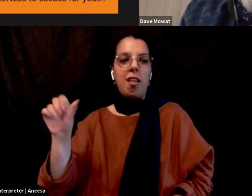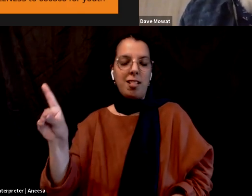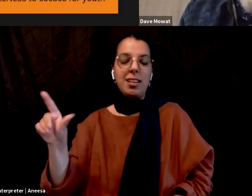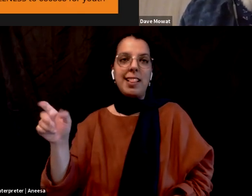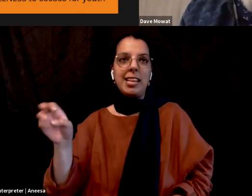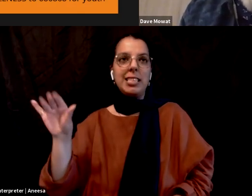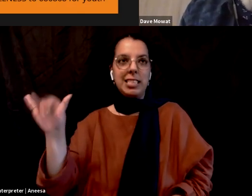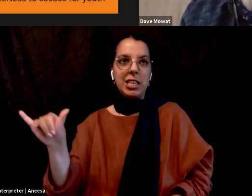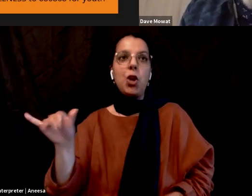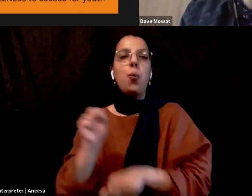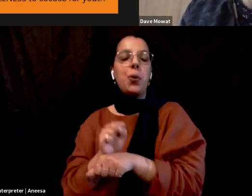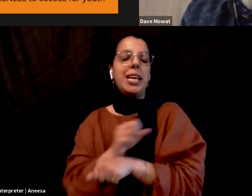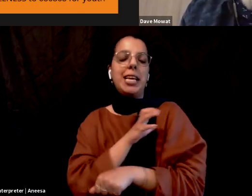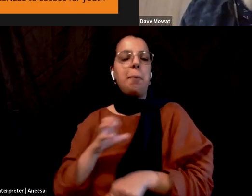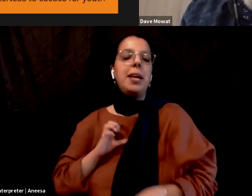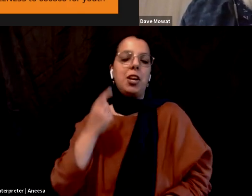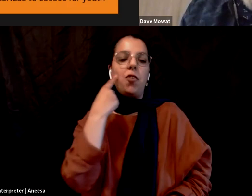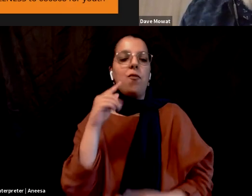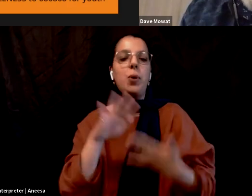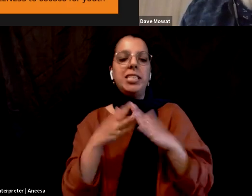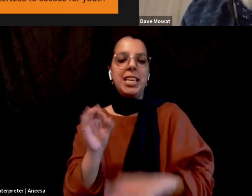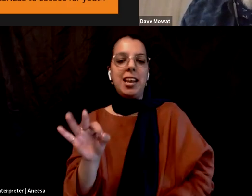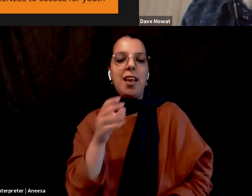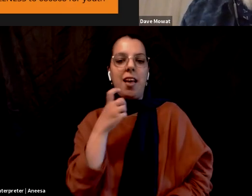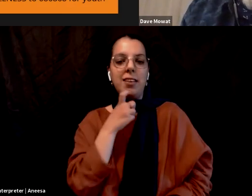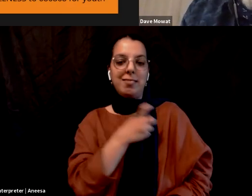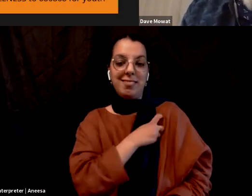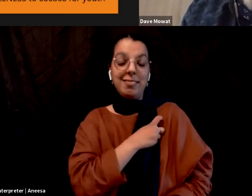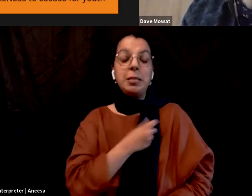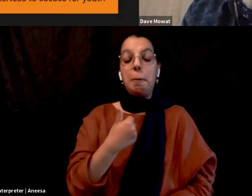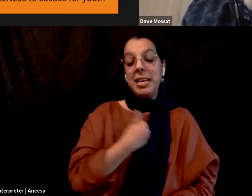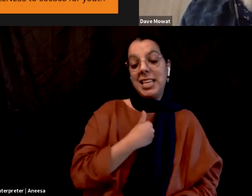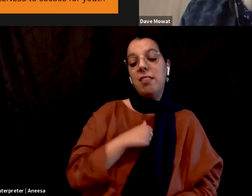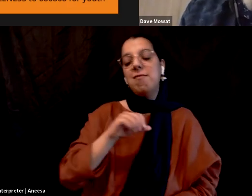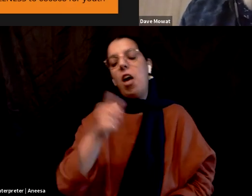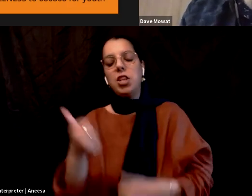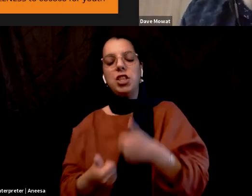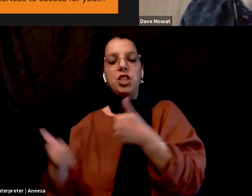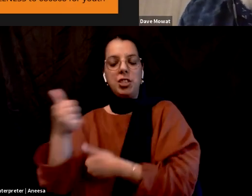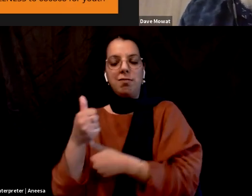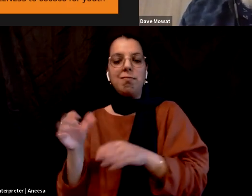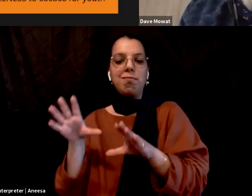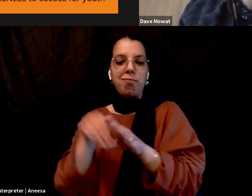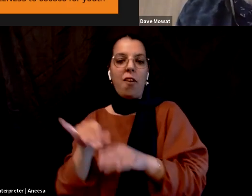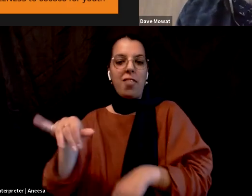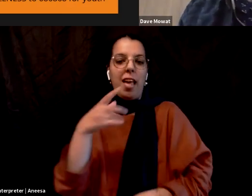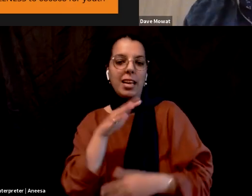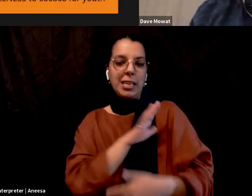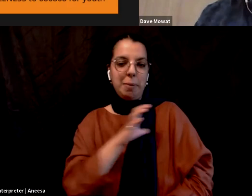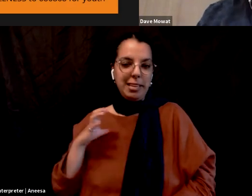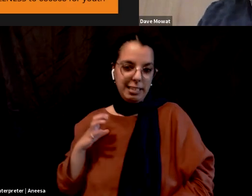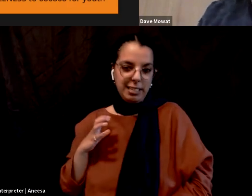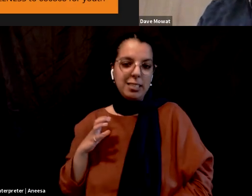Kingston. And myself and Chief Merrick were on that committee together. And it's an